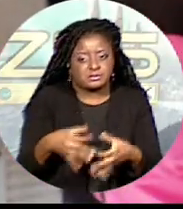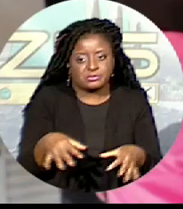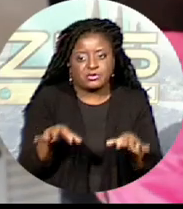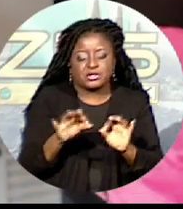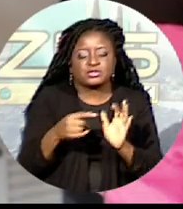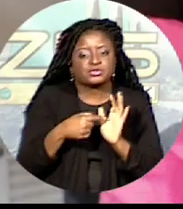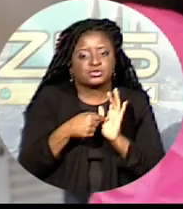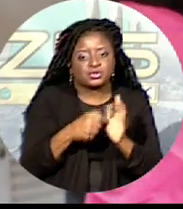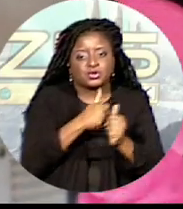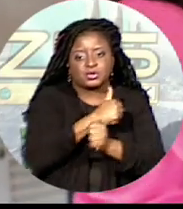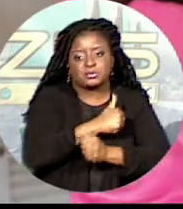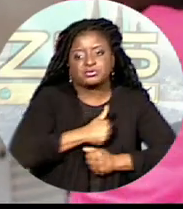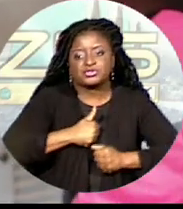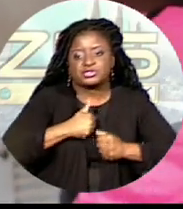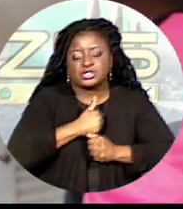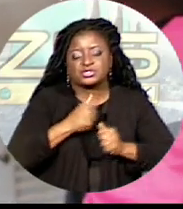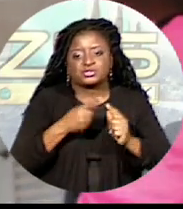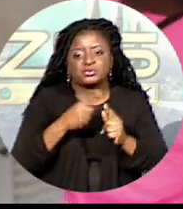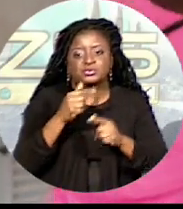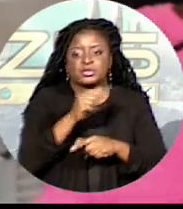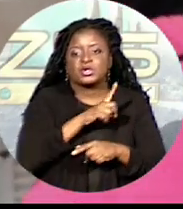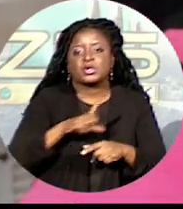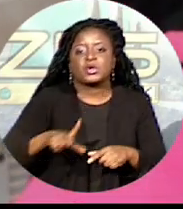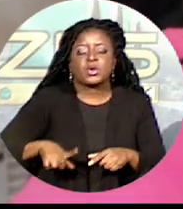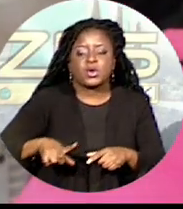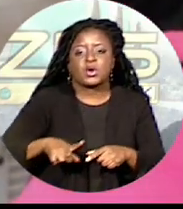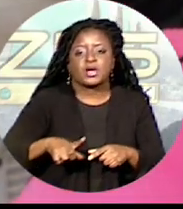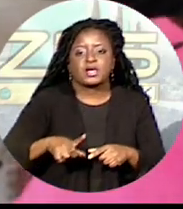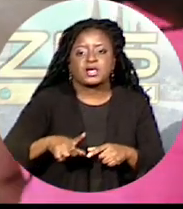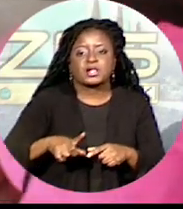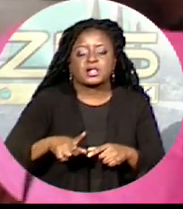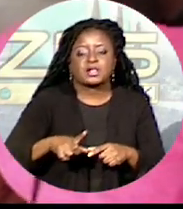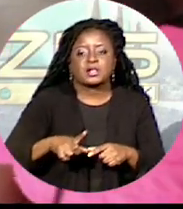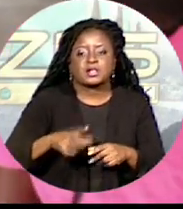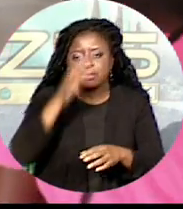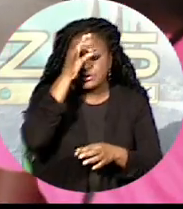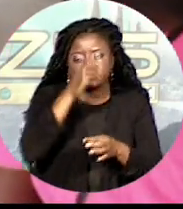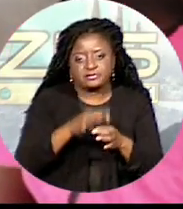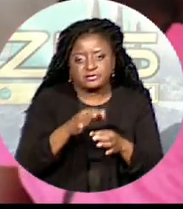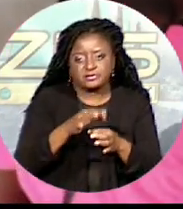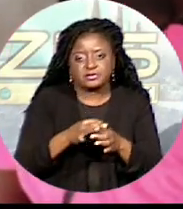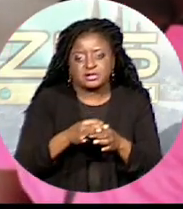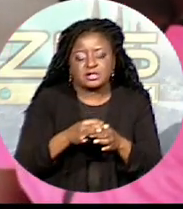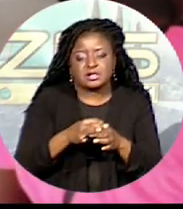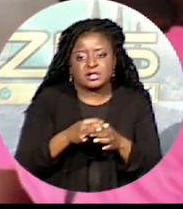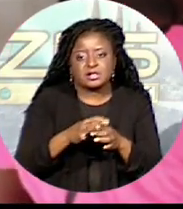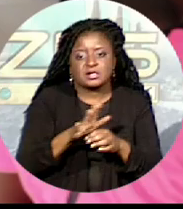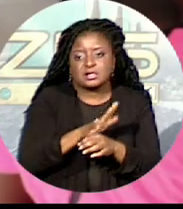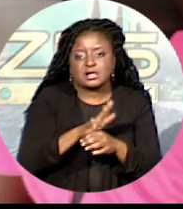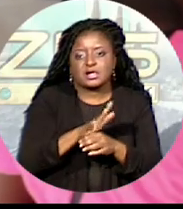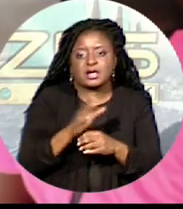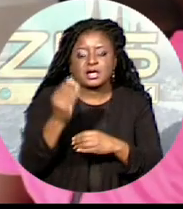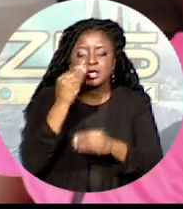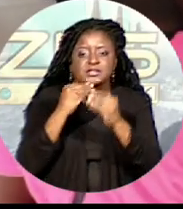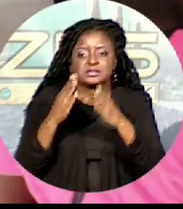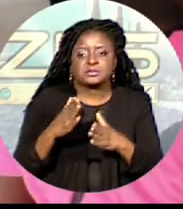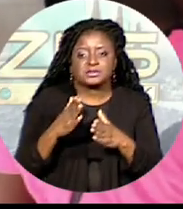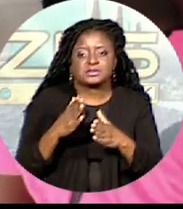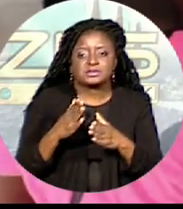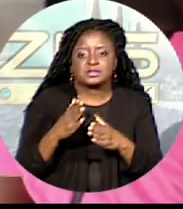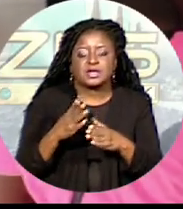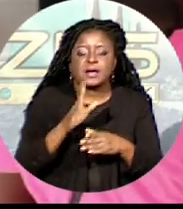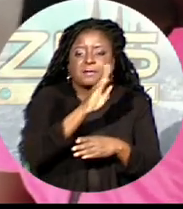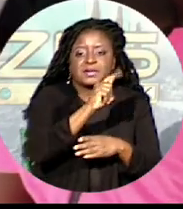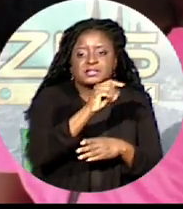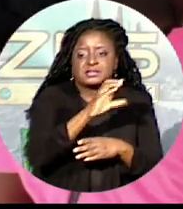appreciation to its loyal customers throughout the Bahamas and not just those in New Providence. B.T.C. is a company that always